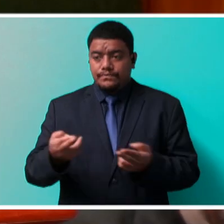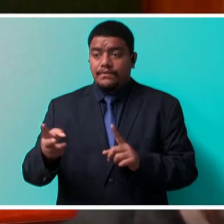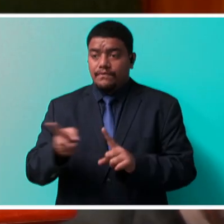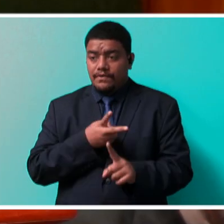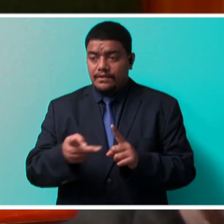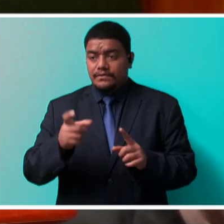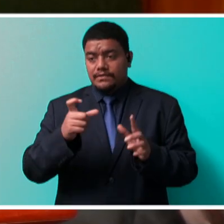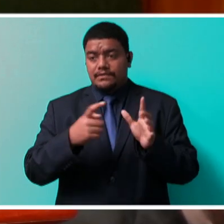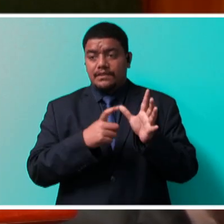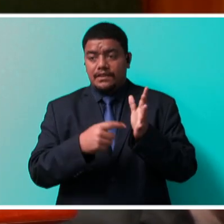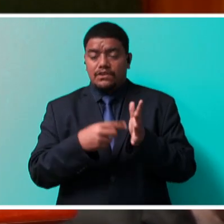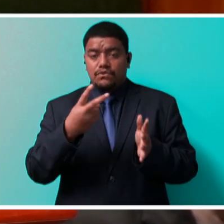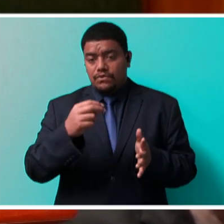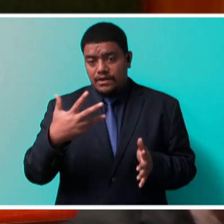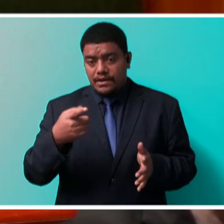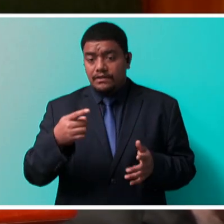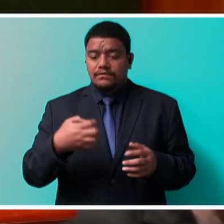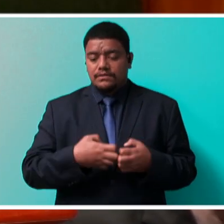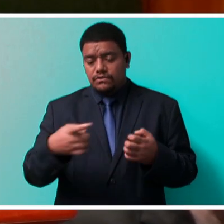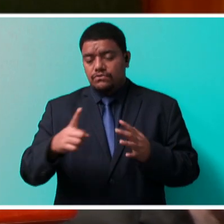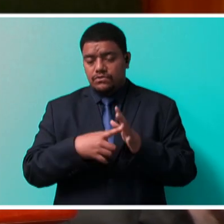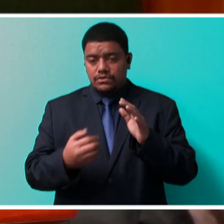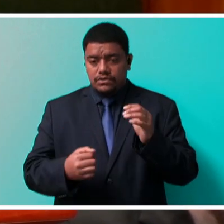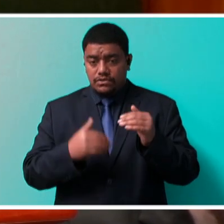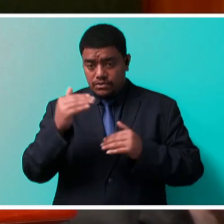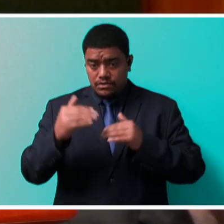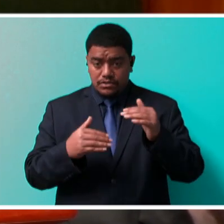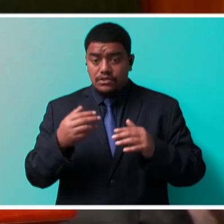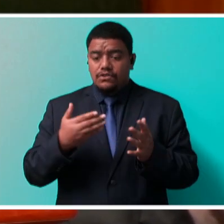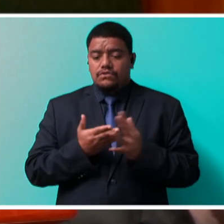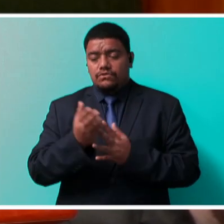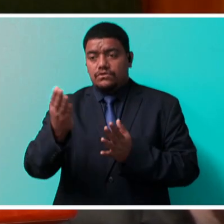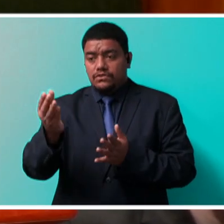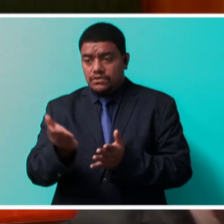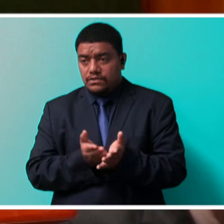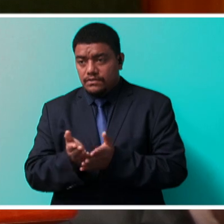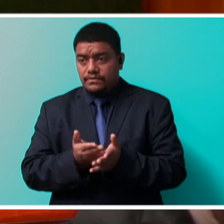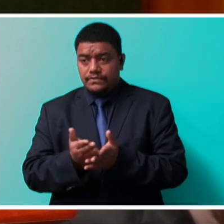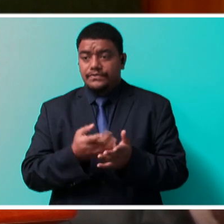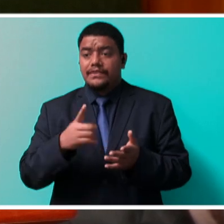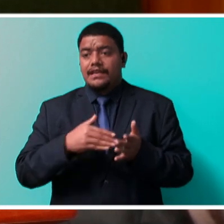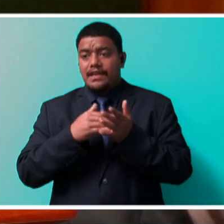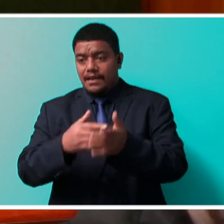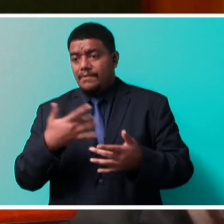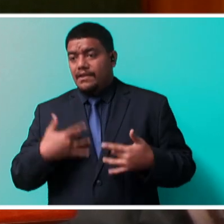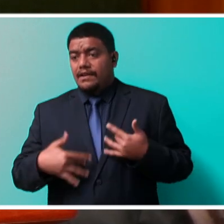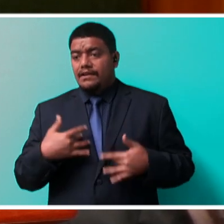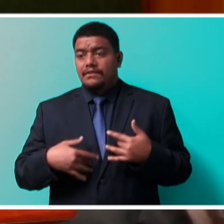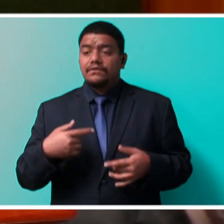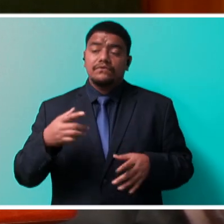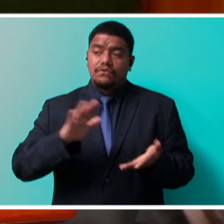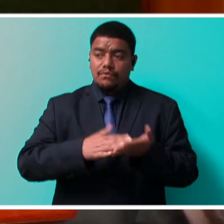Act 2009 and are expanding access to justice through legal aid services, safe shelter, helplines,